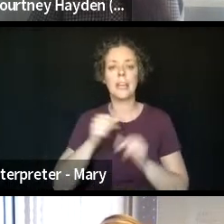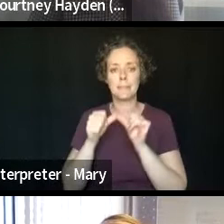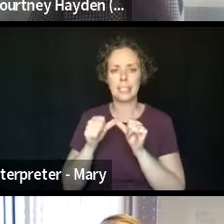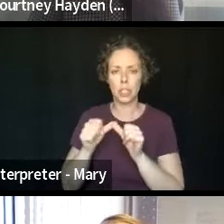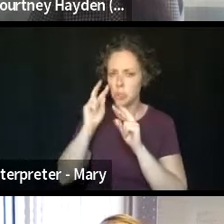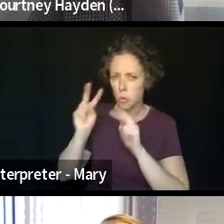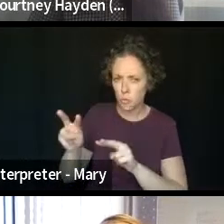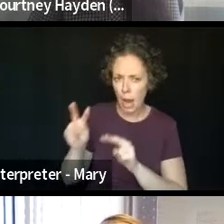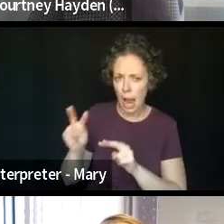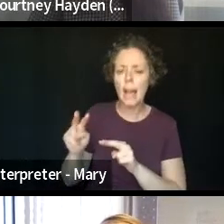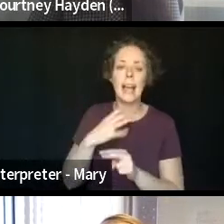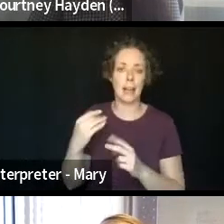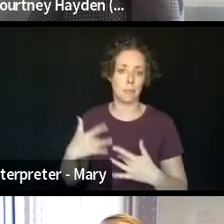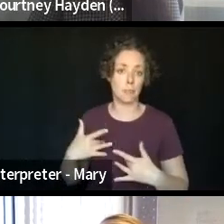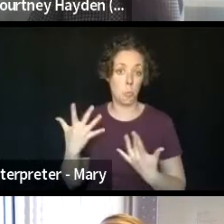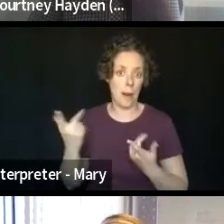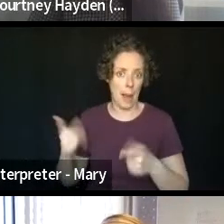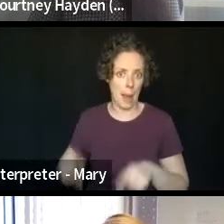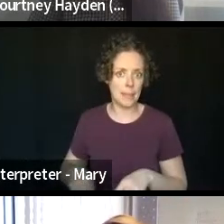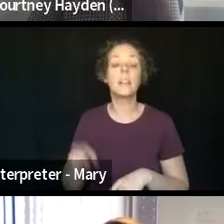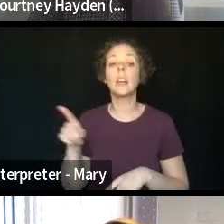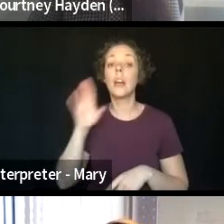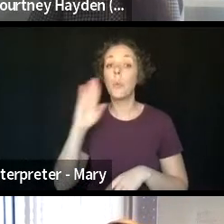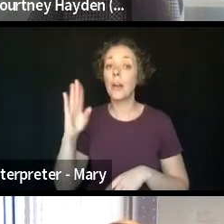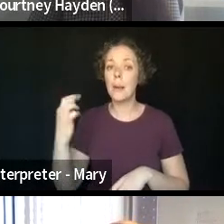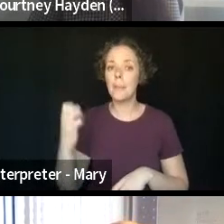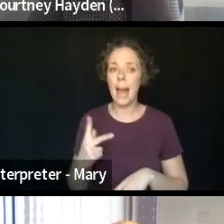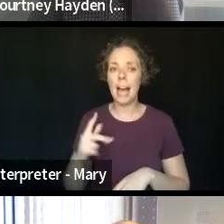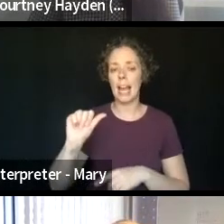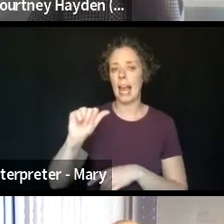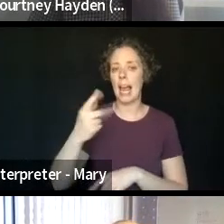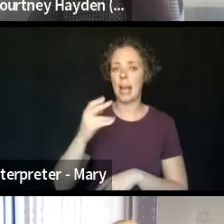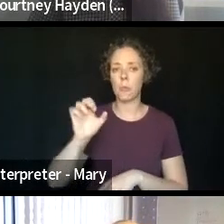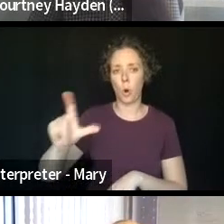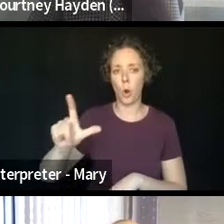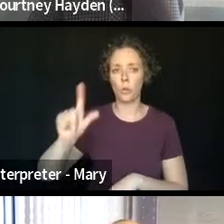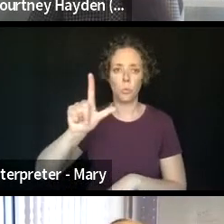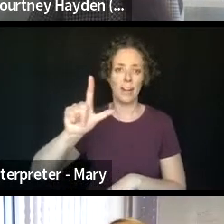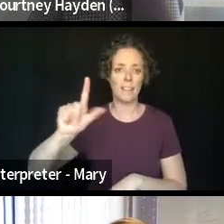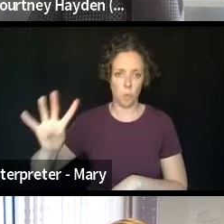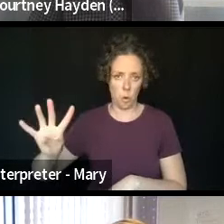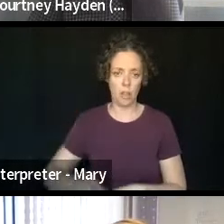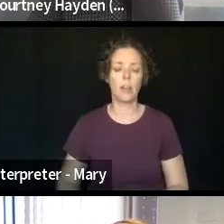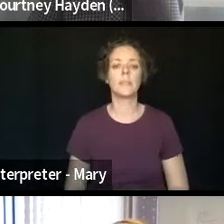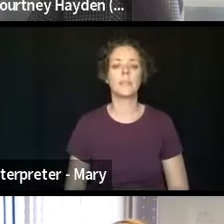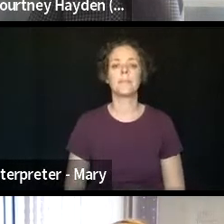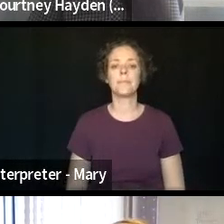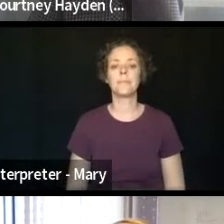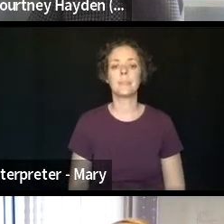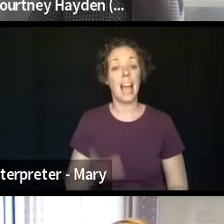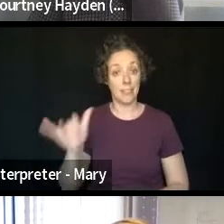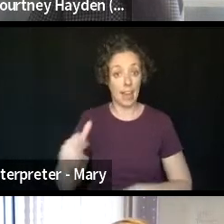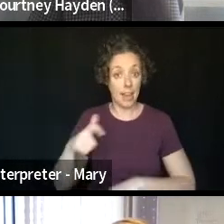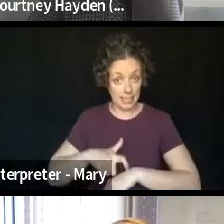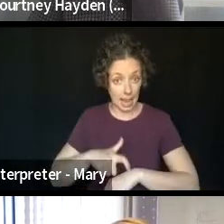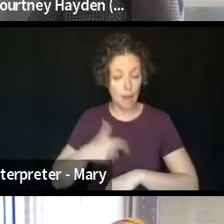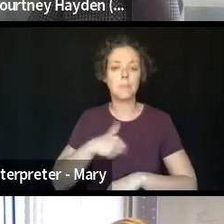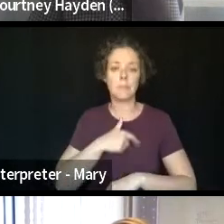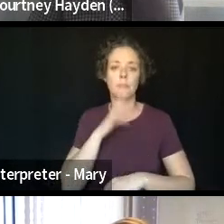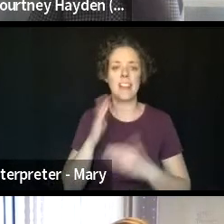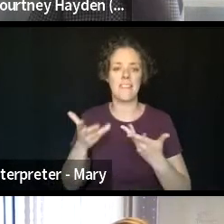So they will be back on April 24th, and we will finish out the session